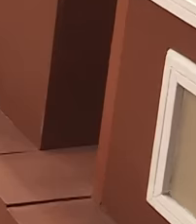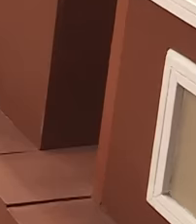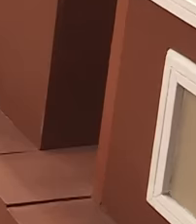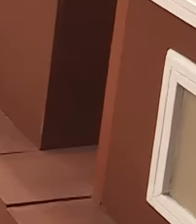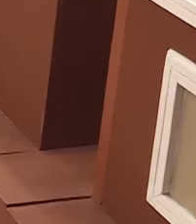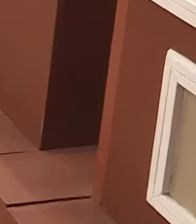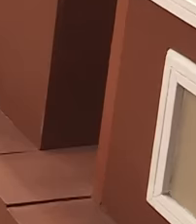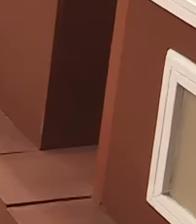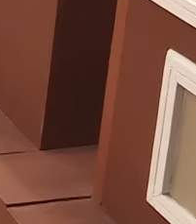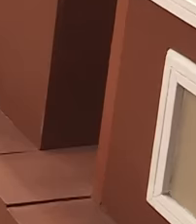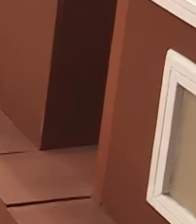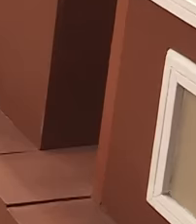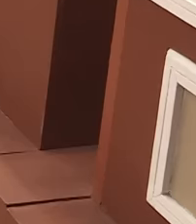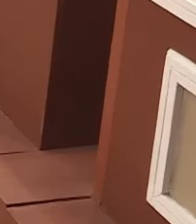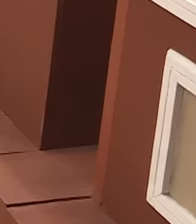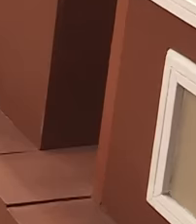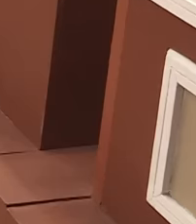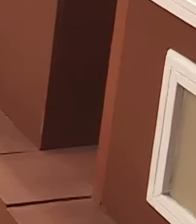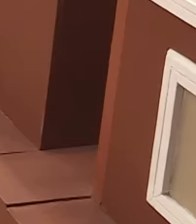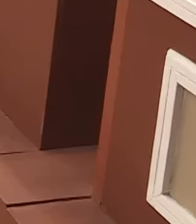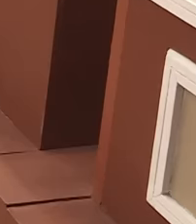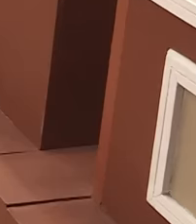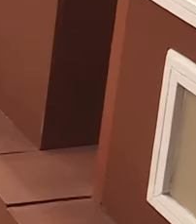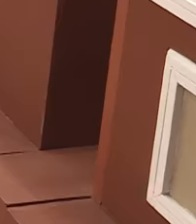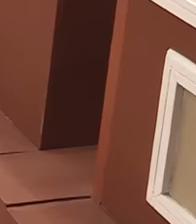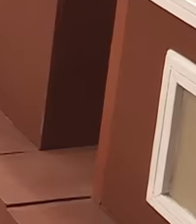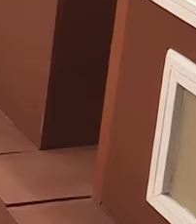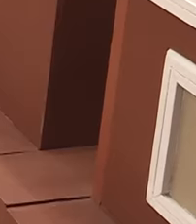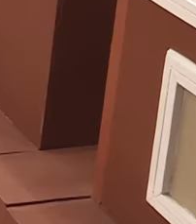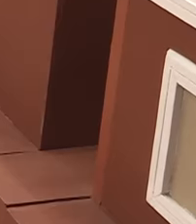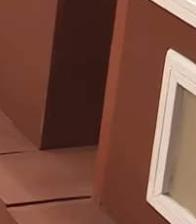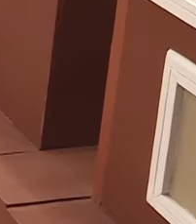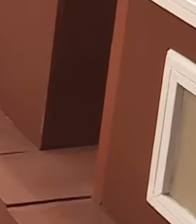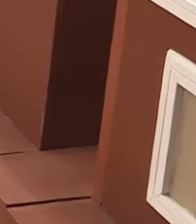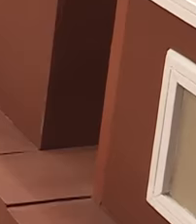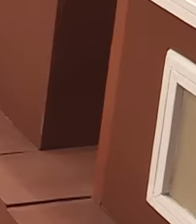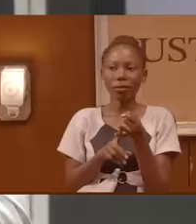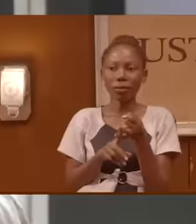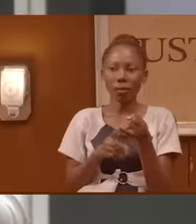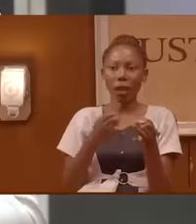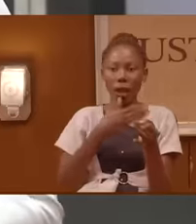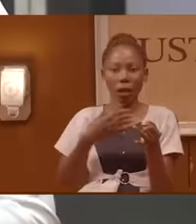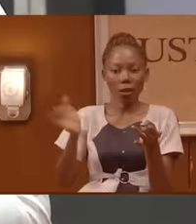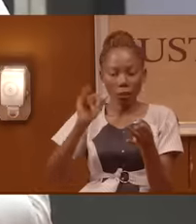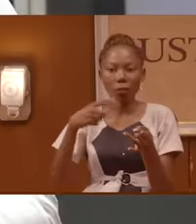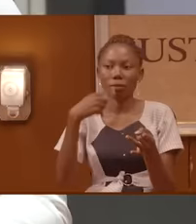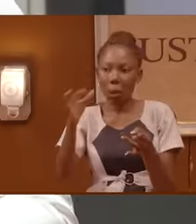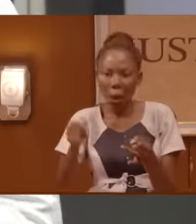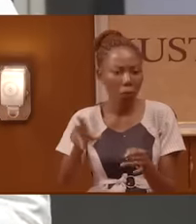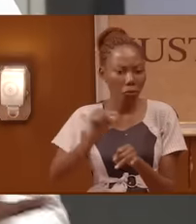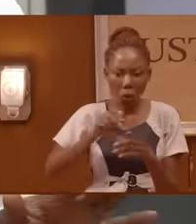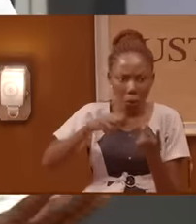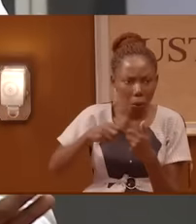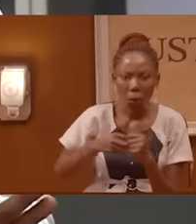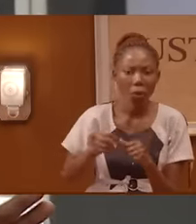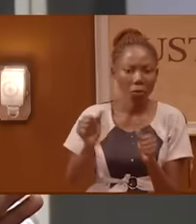mother's brother because his mother is late. He took me to the mother's brother and they were assuring me that there's no problem,